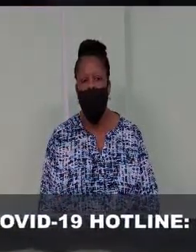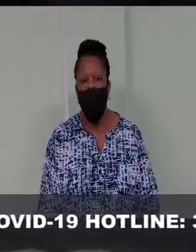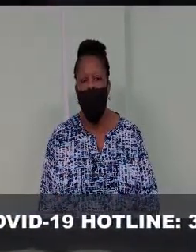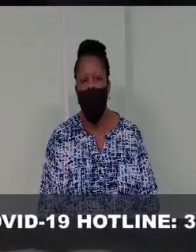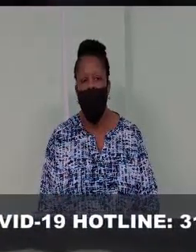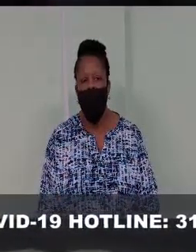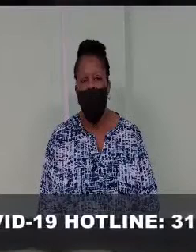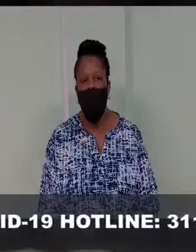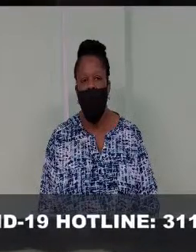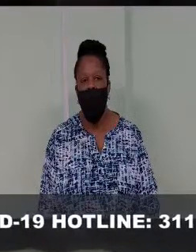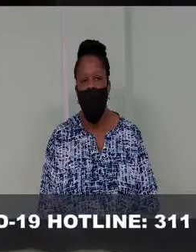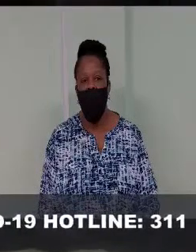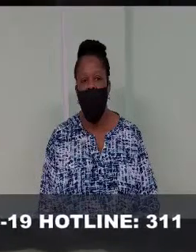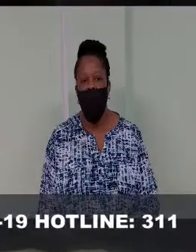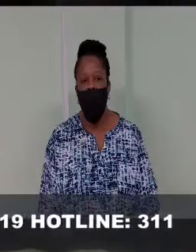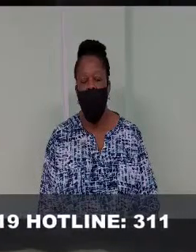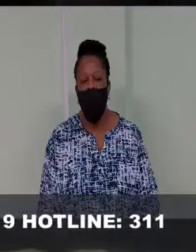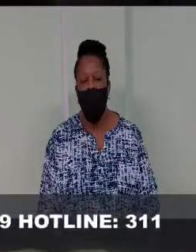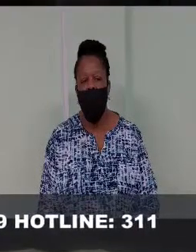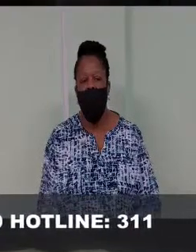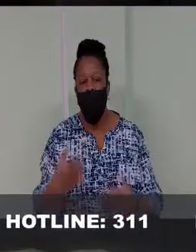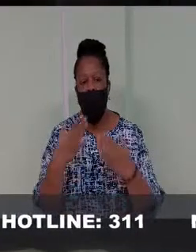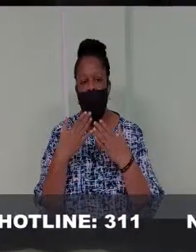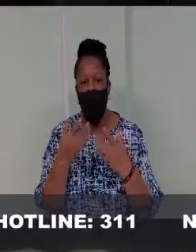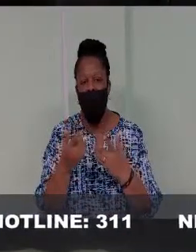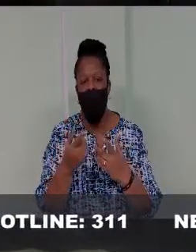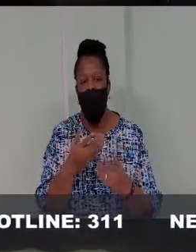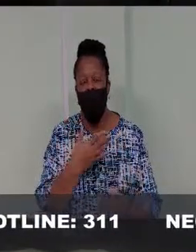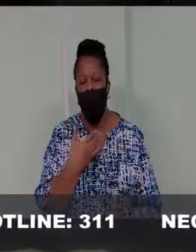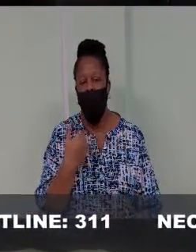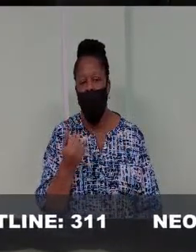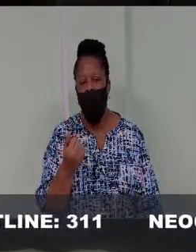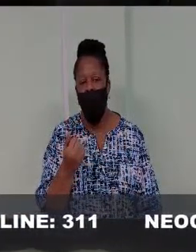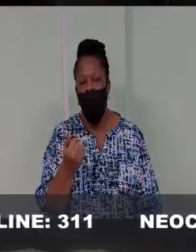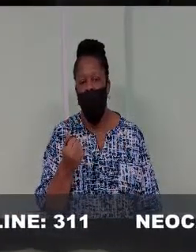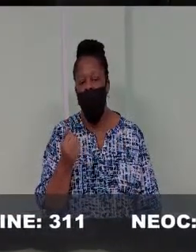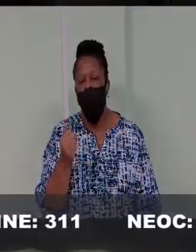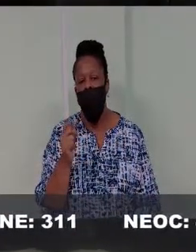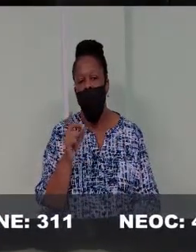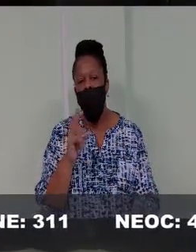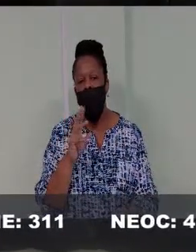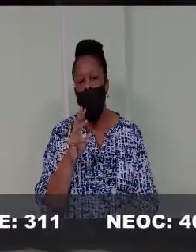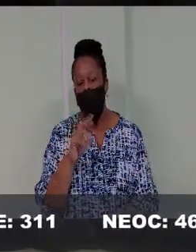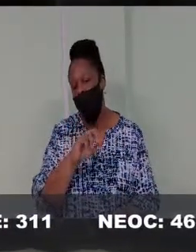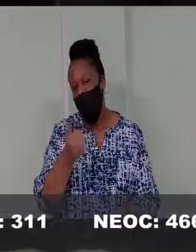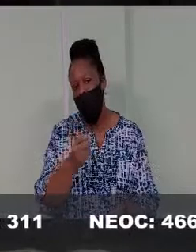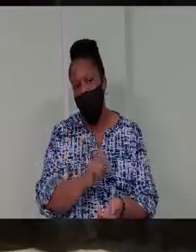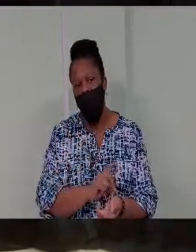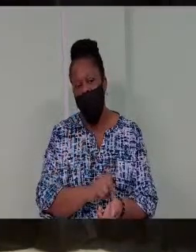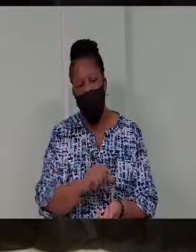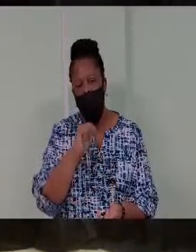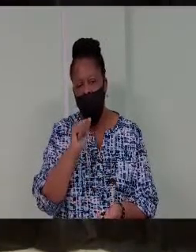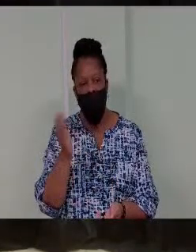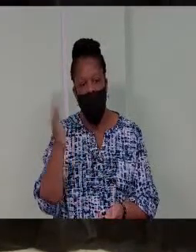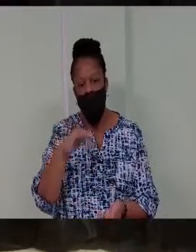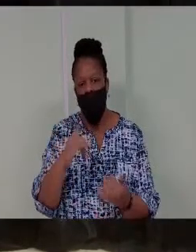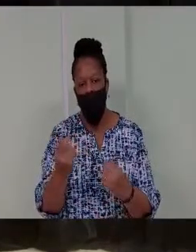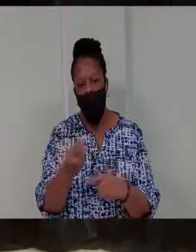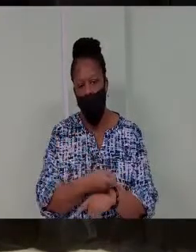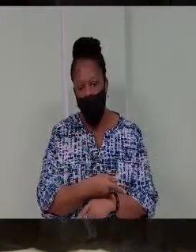Thank you very much, Lesoy. And just by way of information, the Chief Medical Officer could not make it today, so I am filling